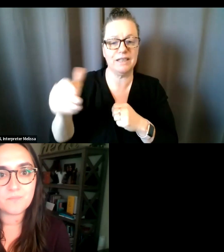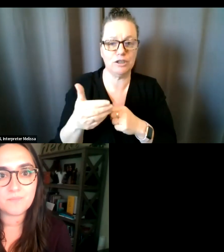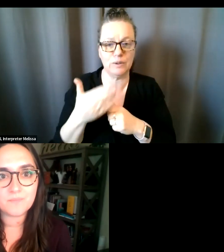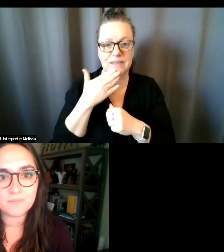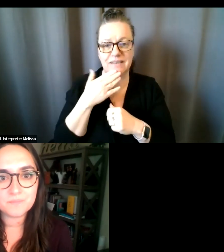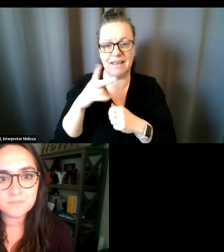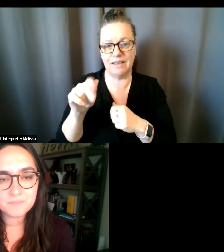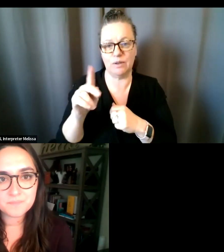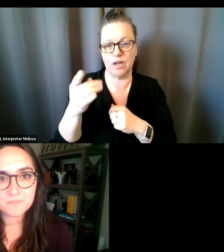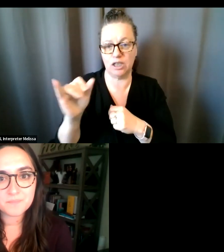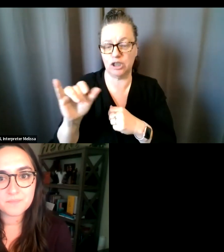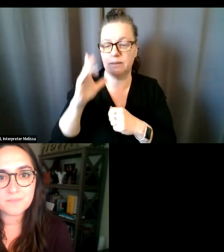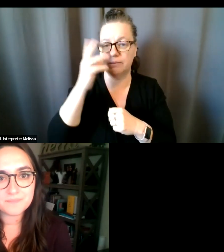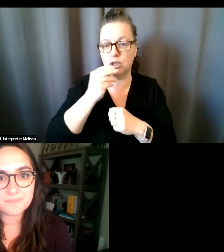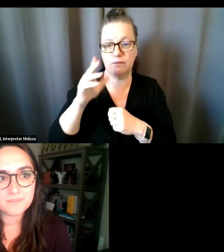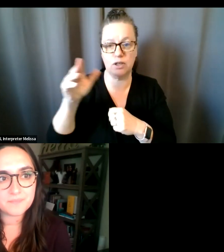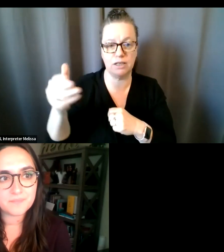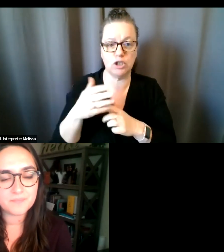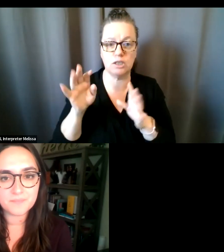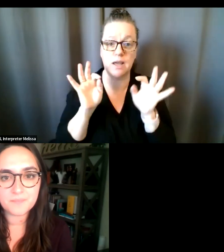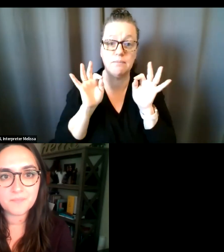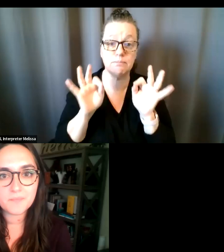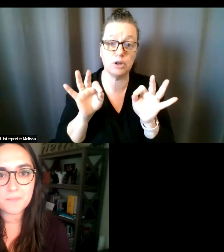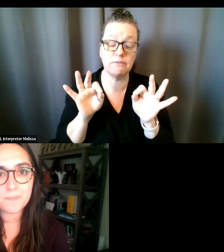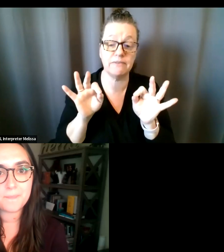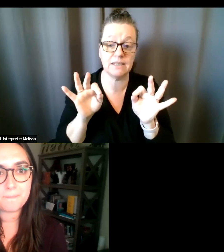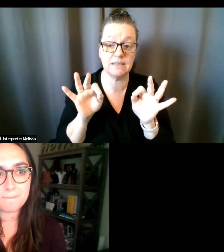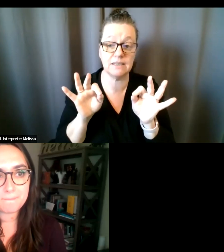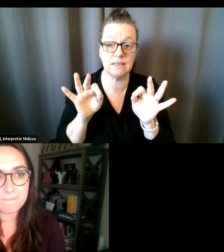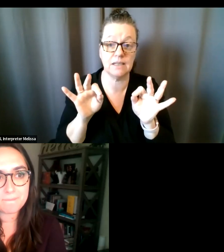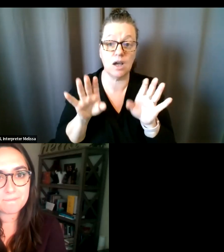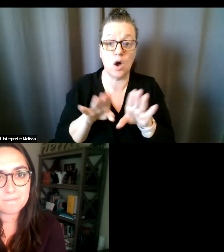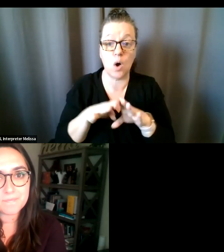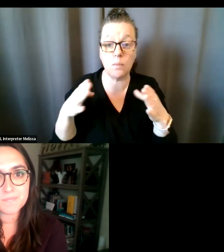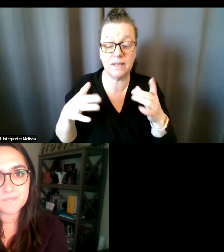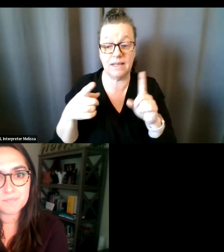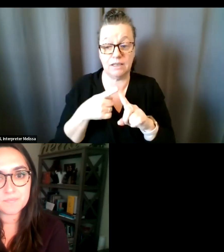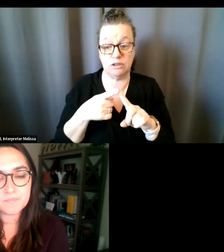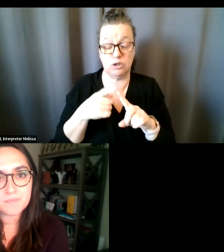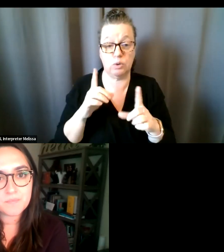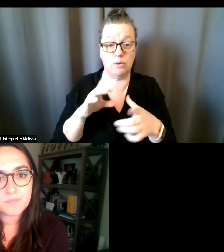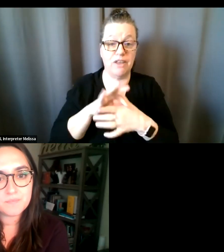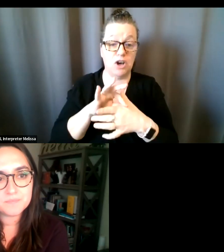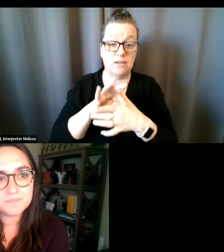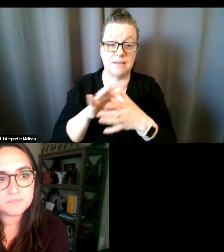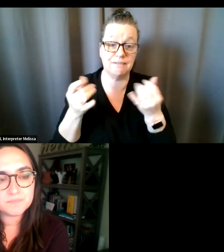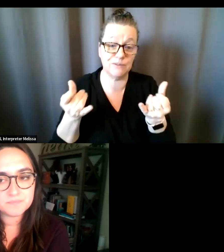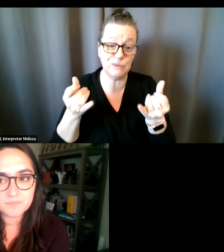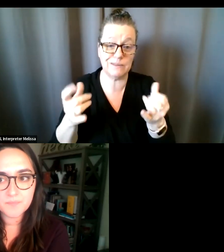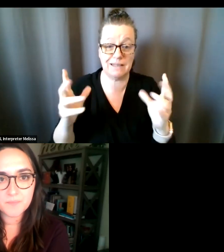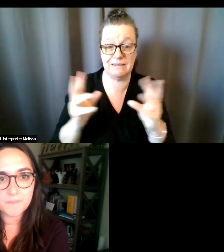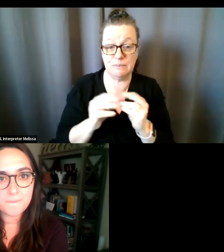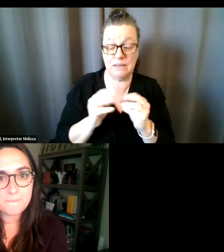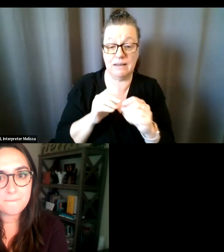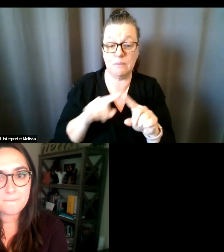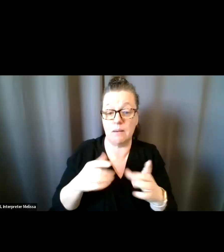By the way, that was a beautiful introduction and actually a perfect opening to the content of today's meeting. But